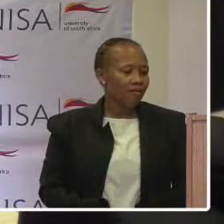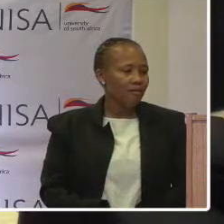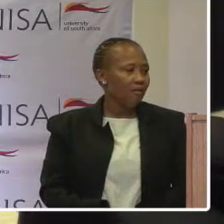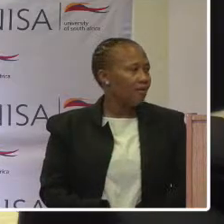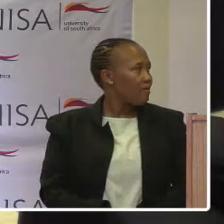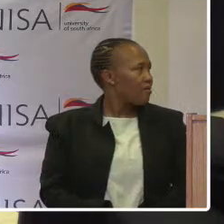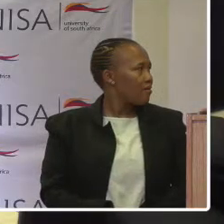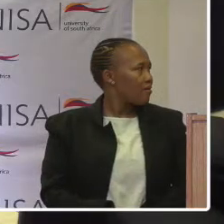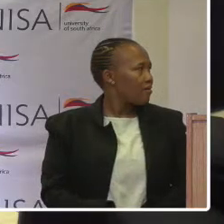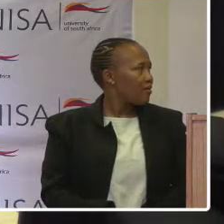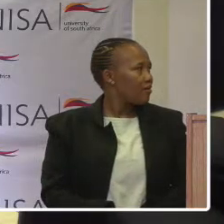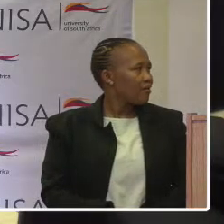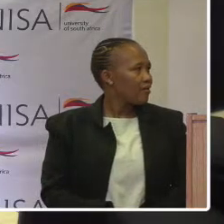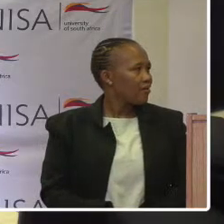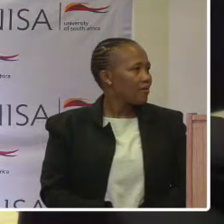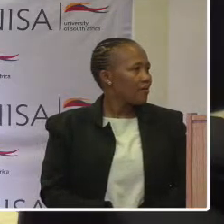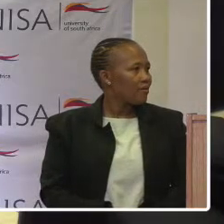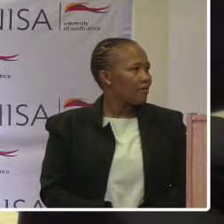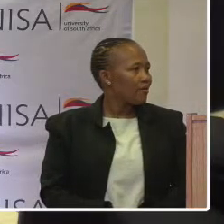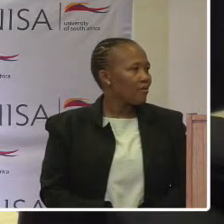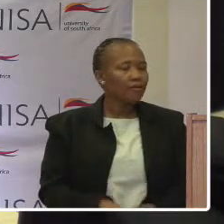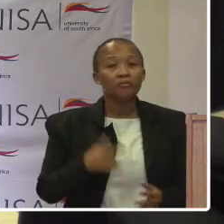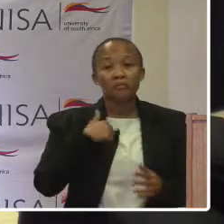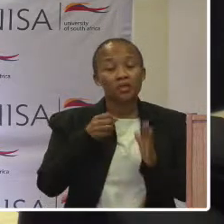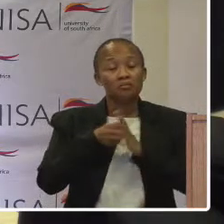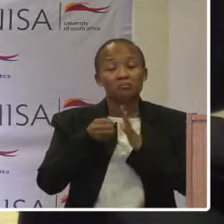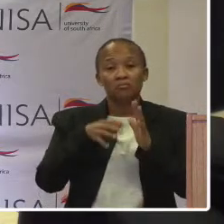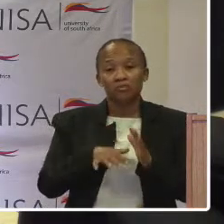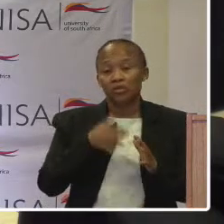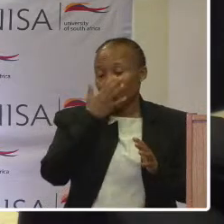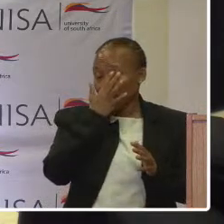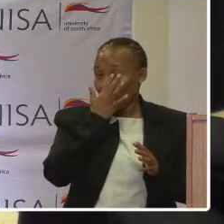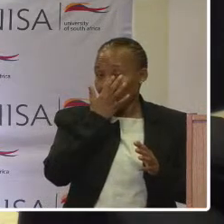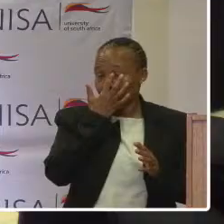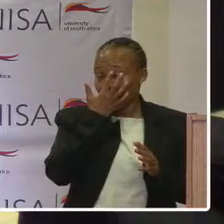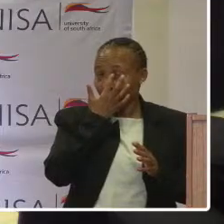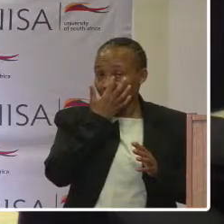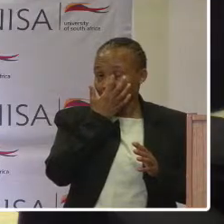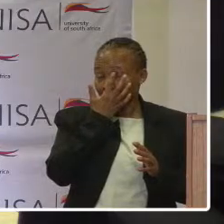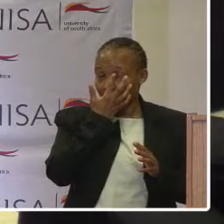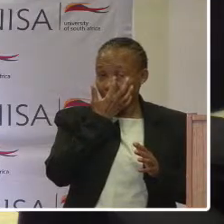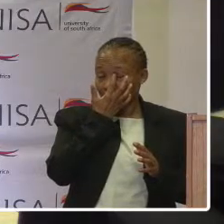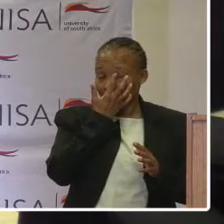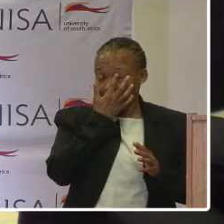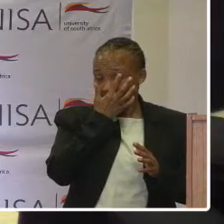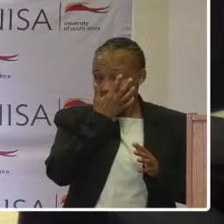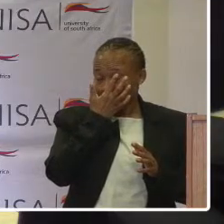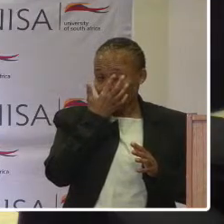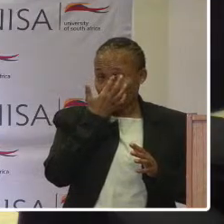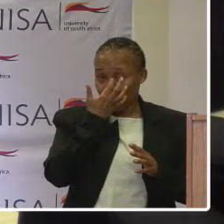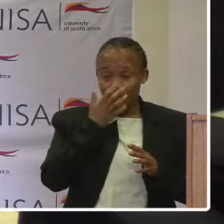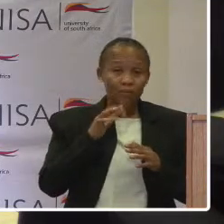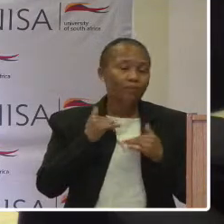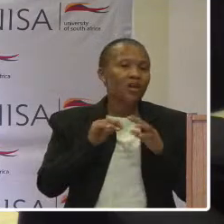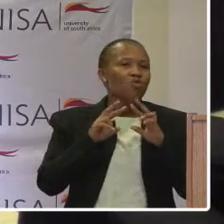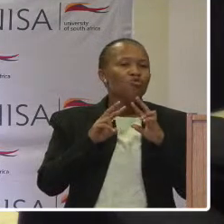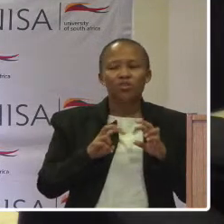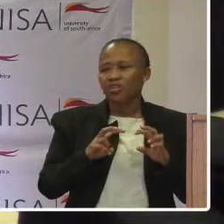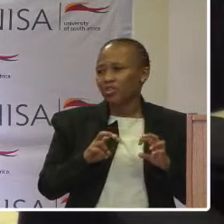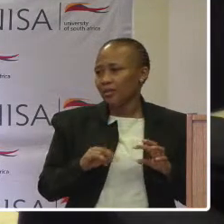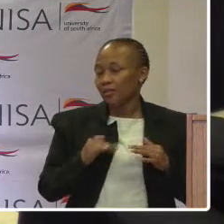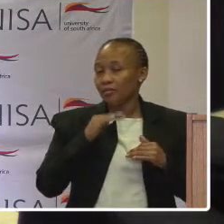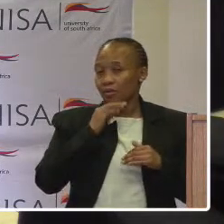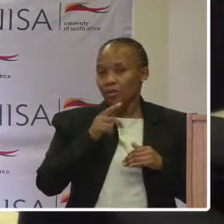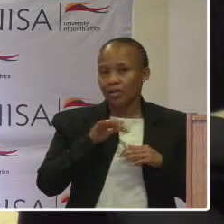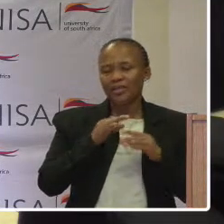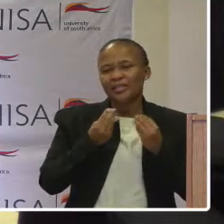Let's make this interesting. My name is Seth. I'm a student, civilian, and referring to your question, what research is basically something that you